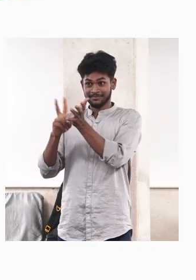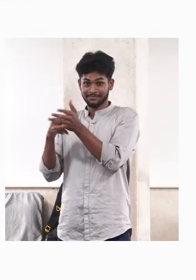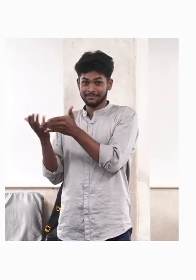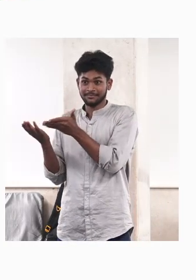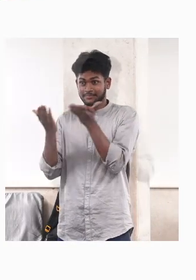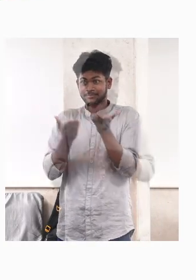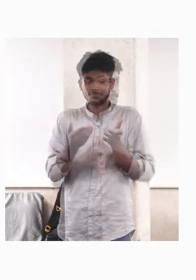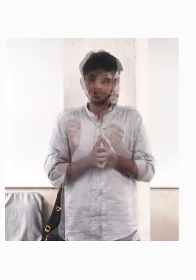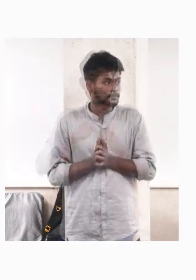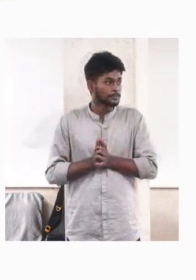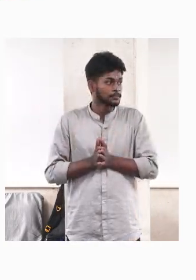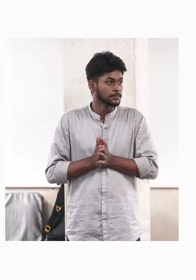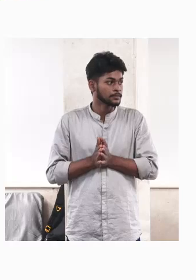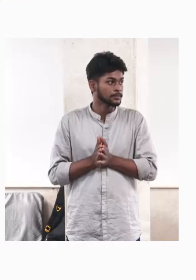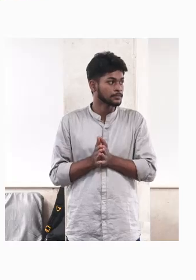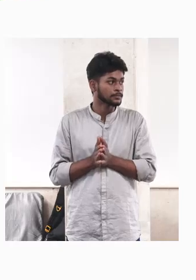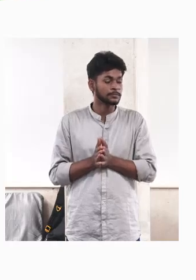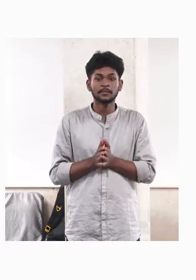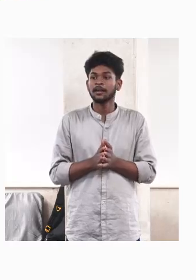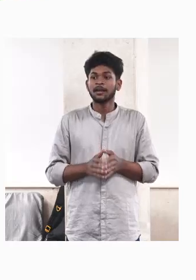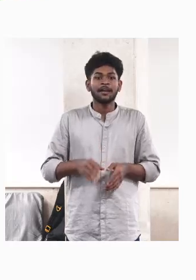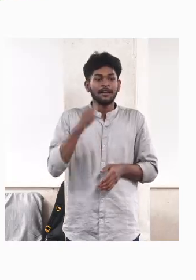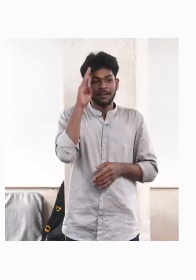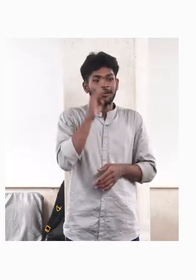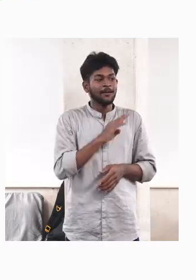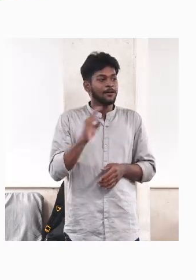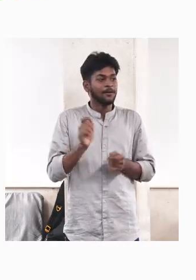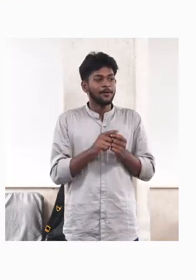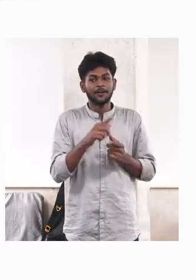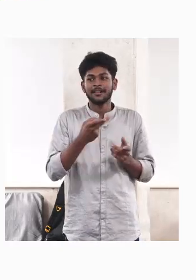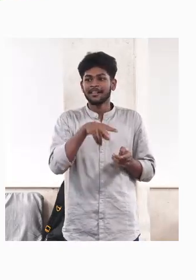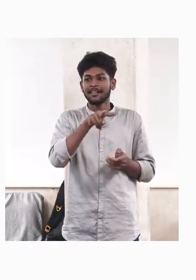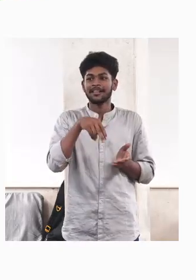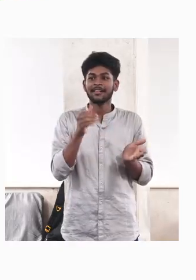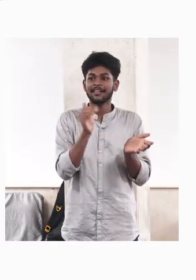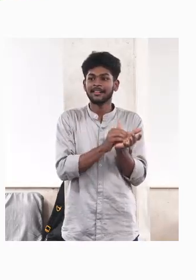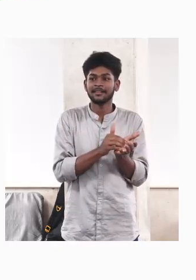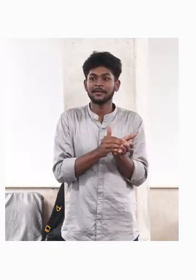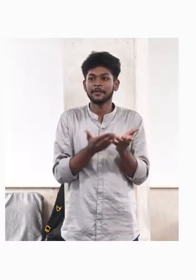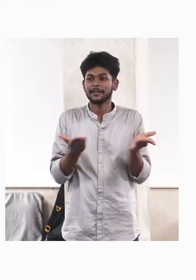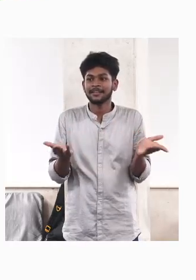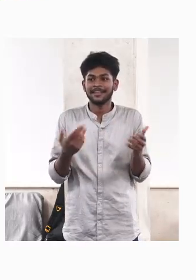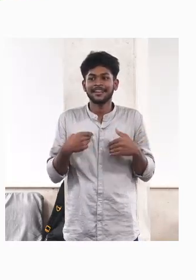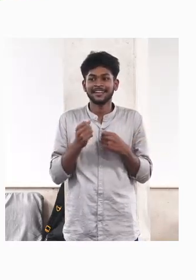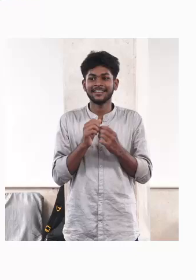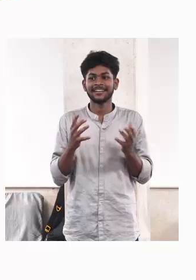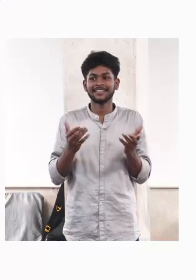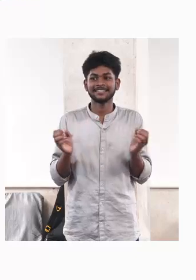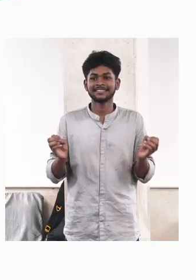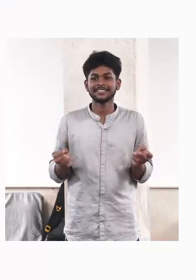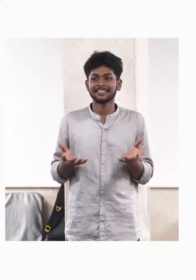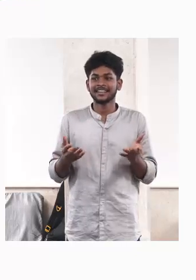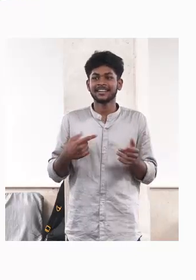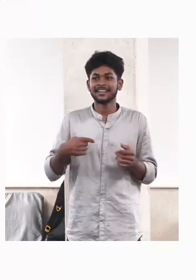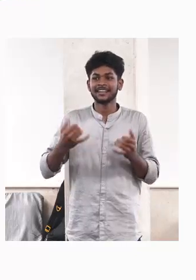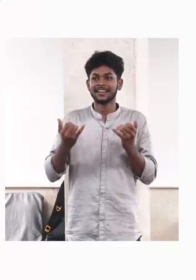start the presentation. Thank you. Hello everyone back, and I can imagine that